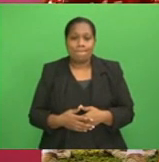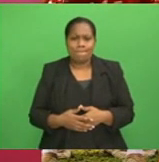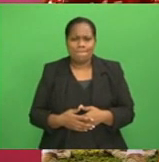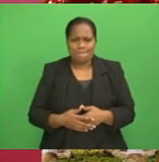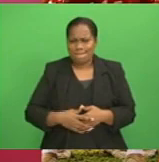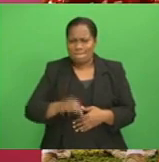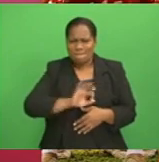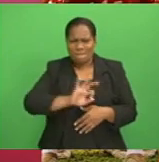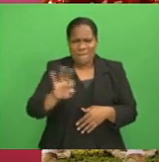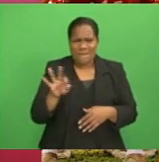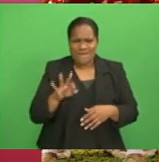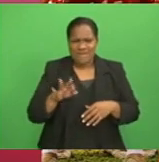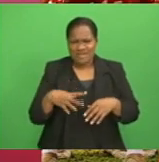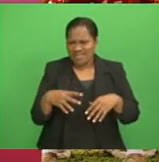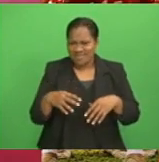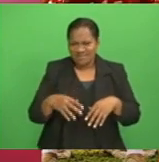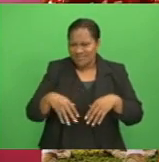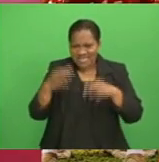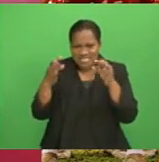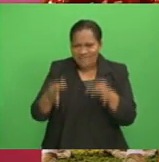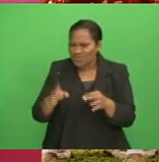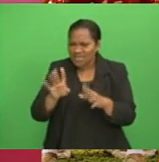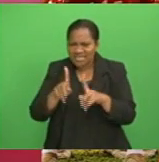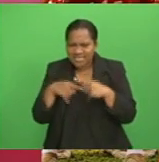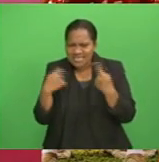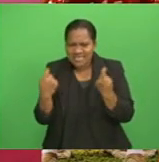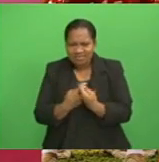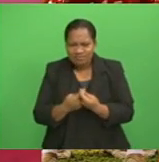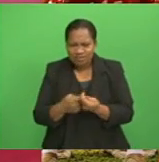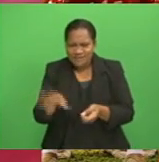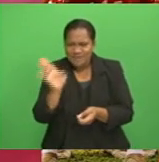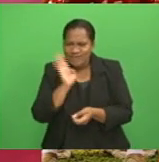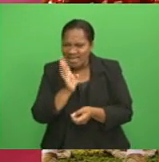would miss out because everybody is